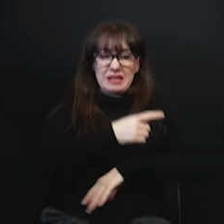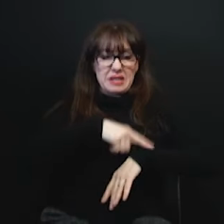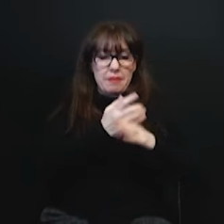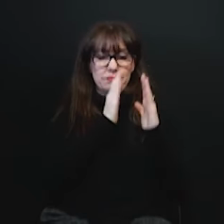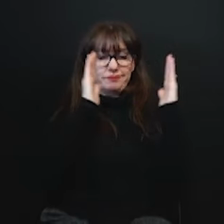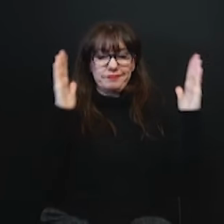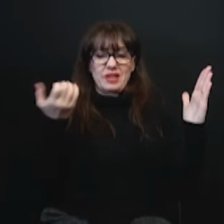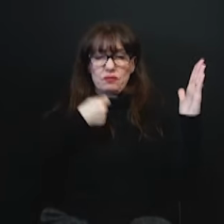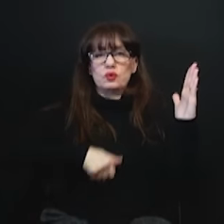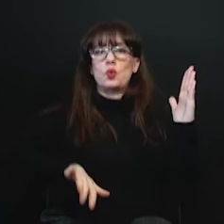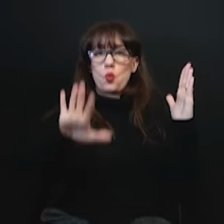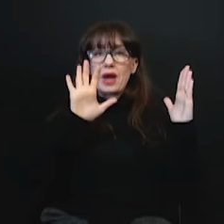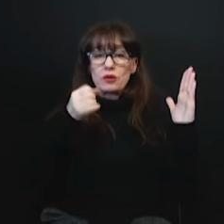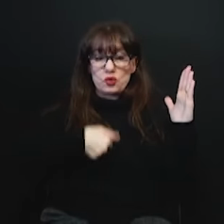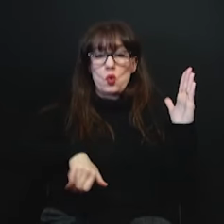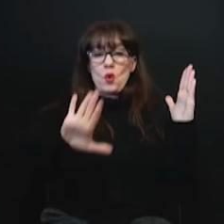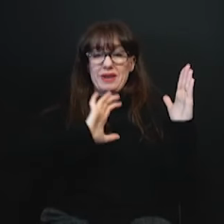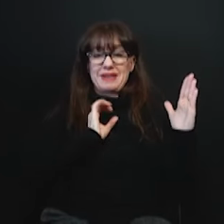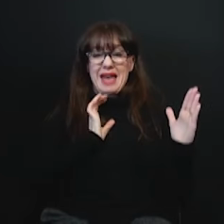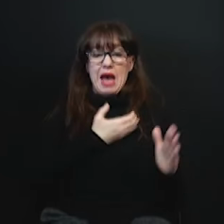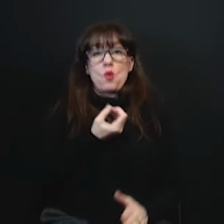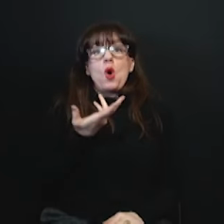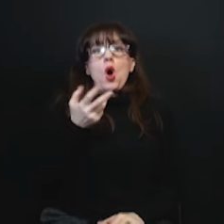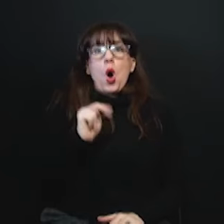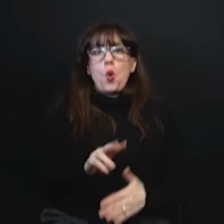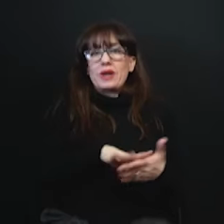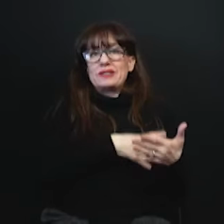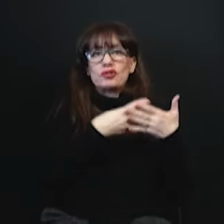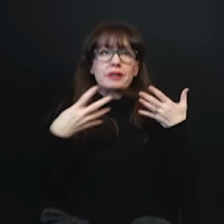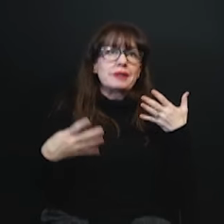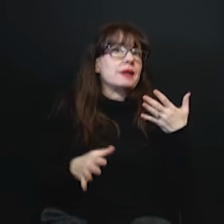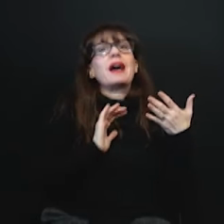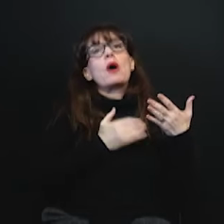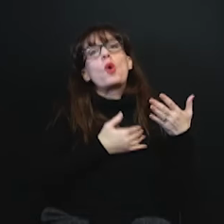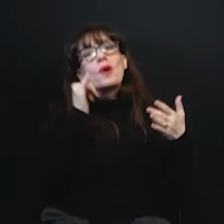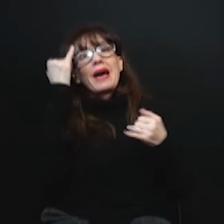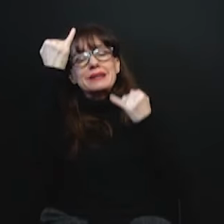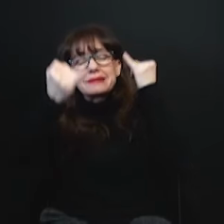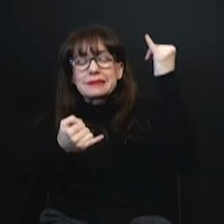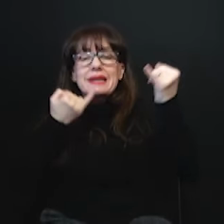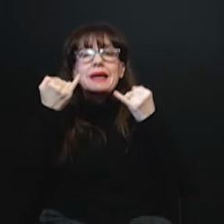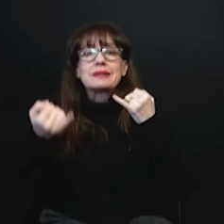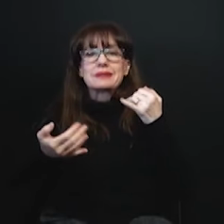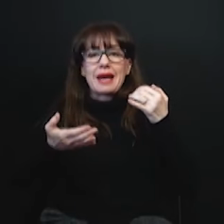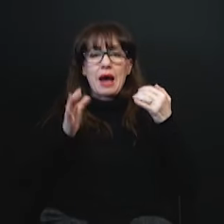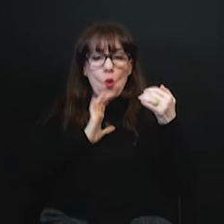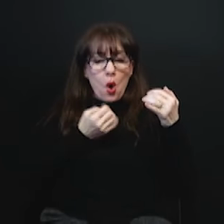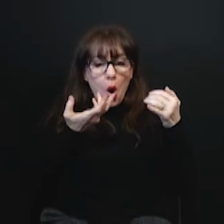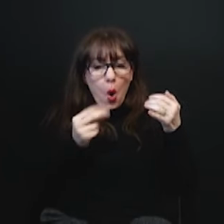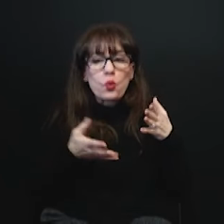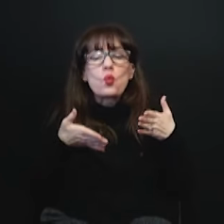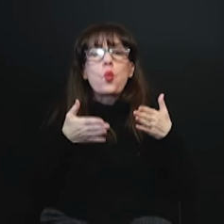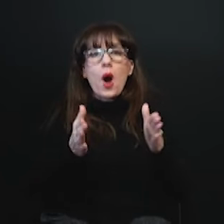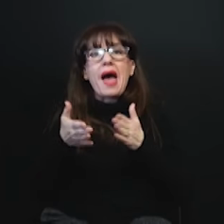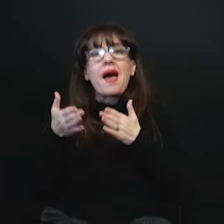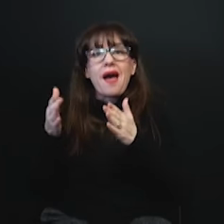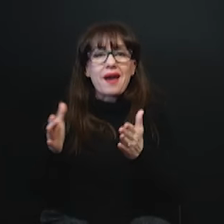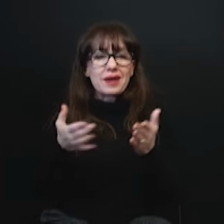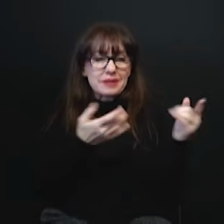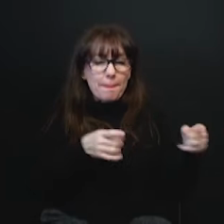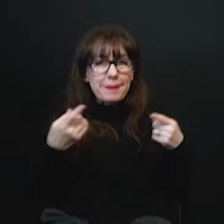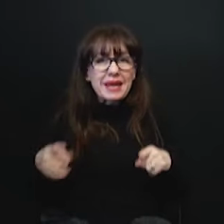surrender, surrendering our own agendas, our own ideas, our own ways of being, so that they may